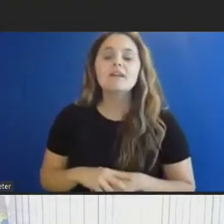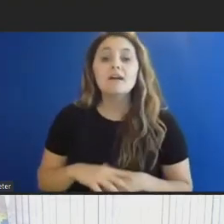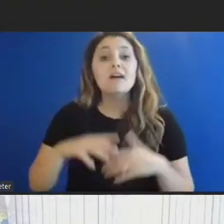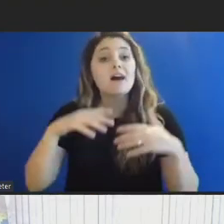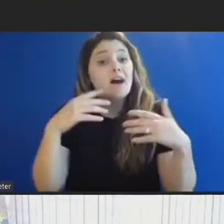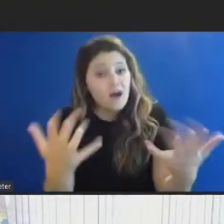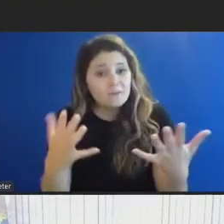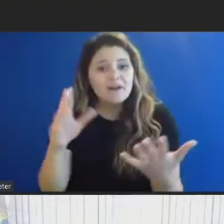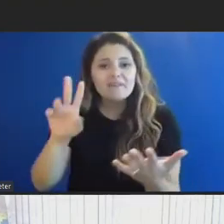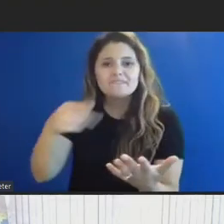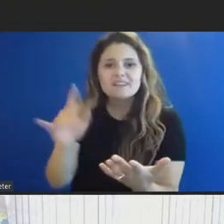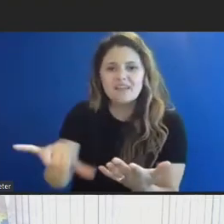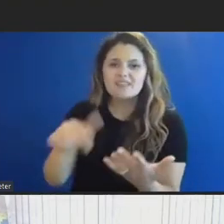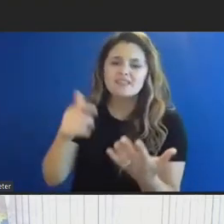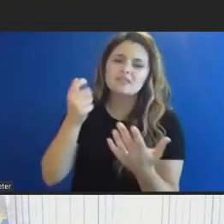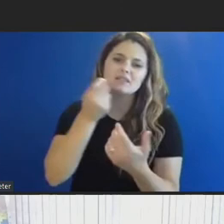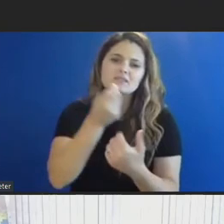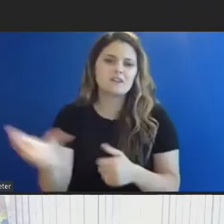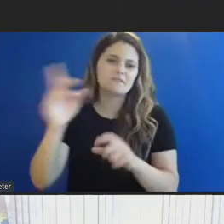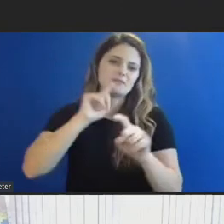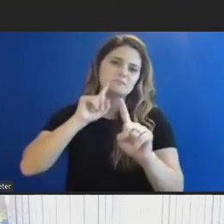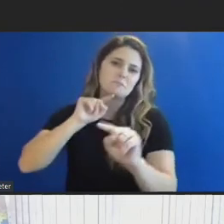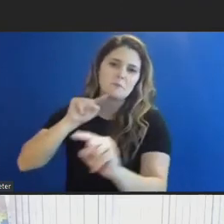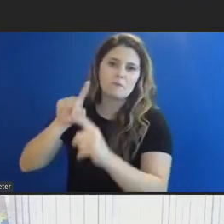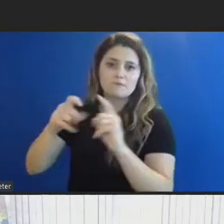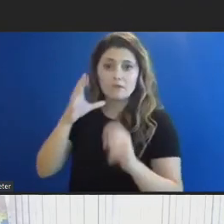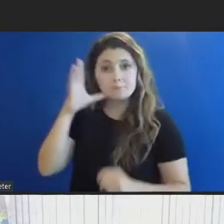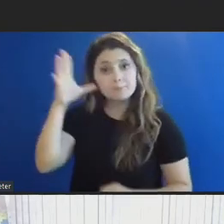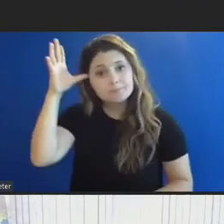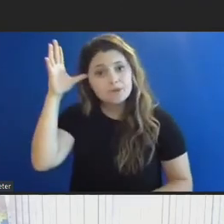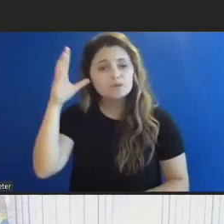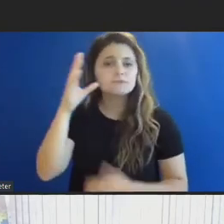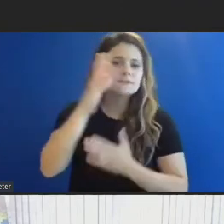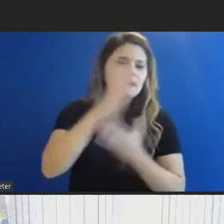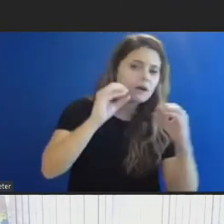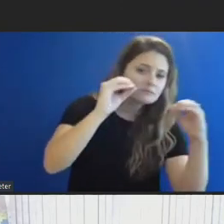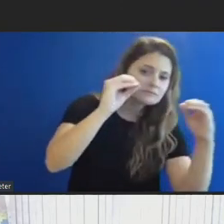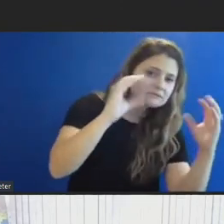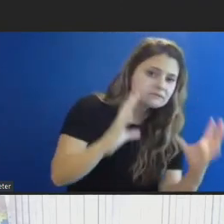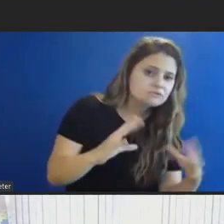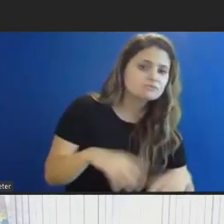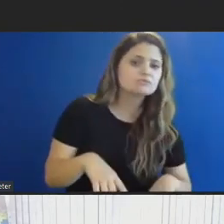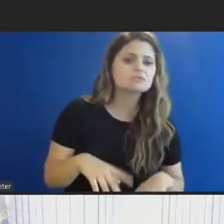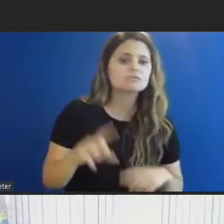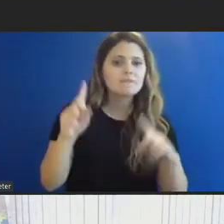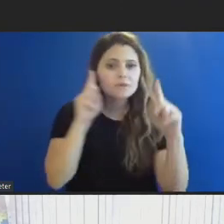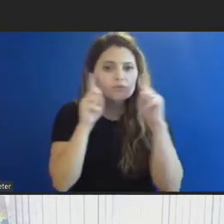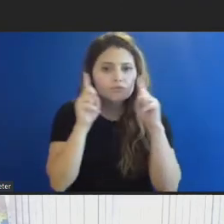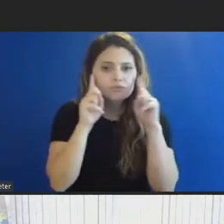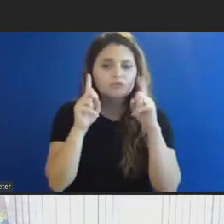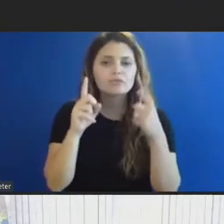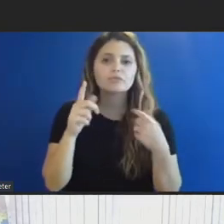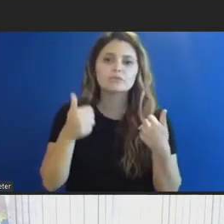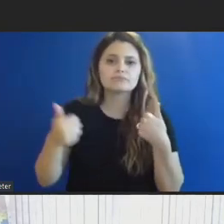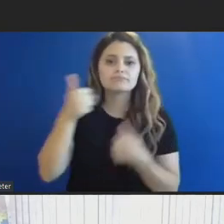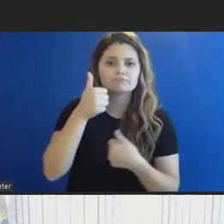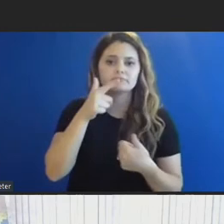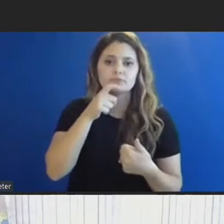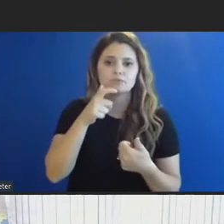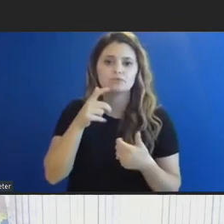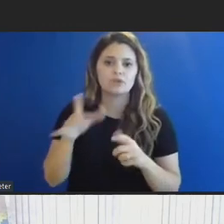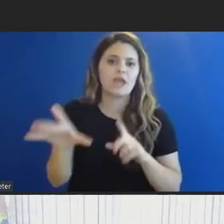However, Kathy, we've had several reports from these parents and some teachers and have heard of administrators who have